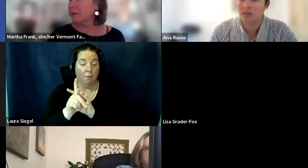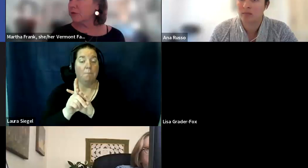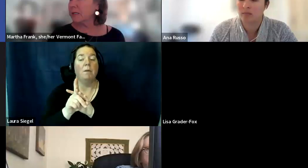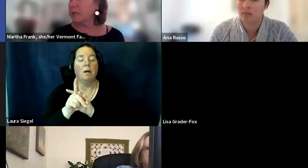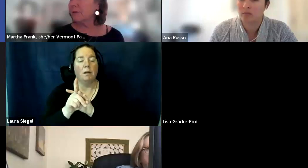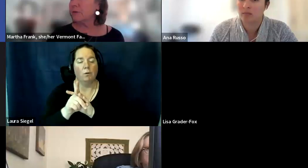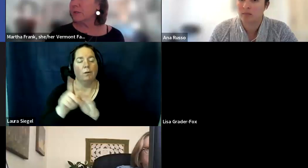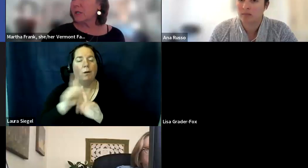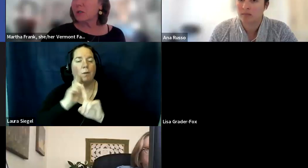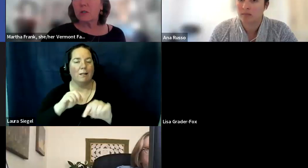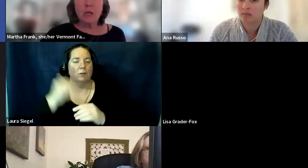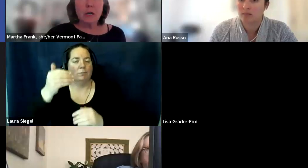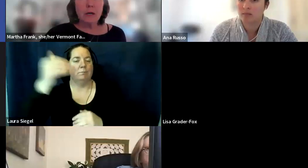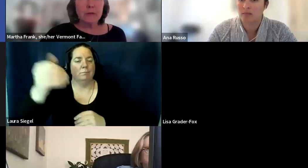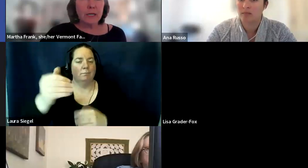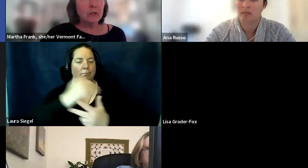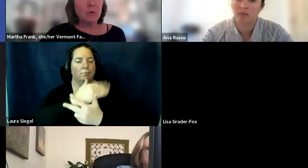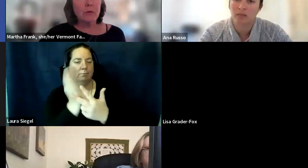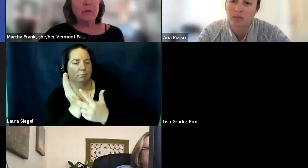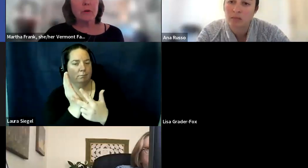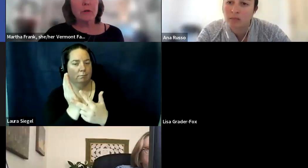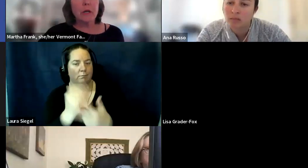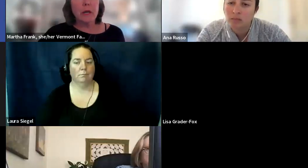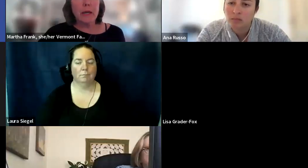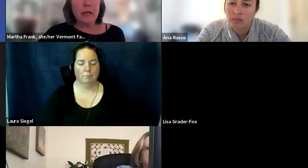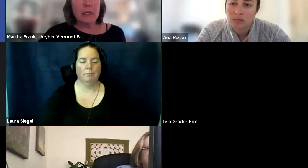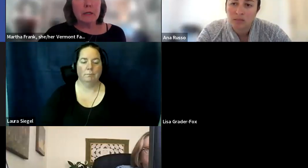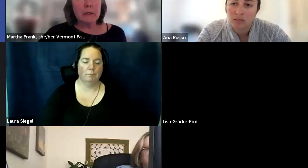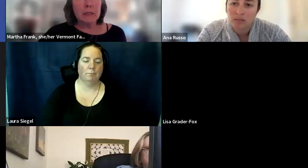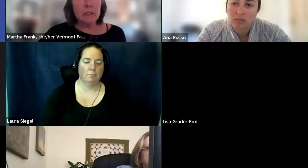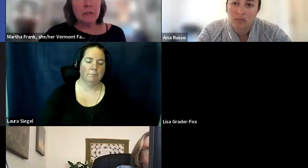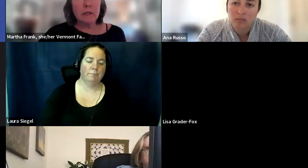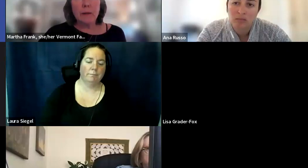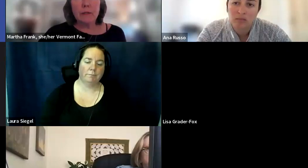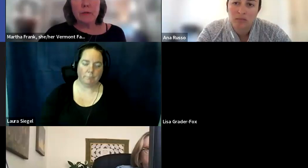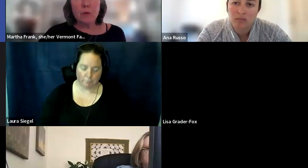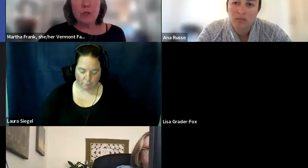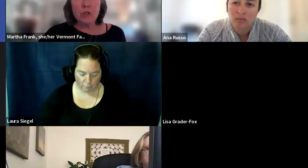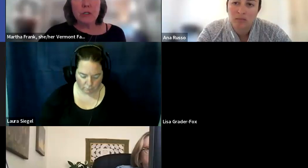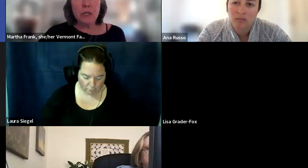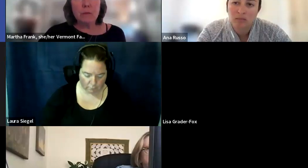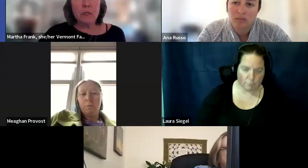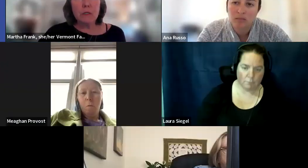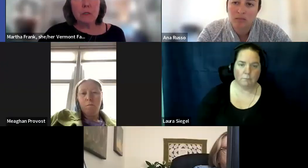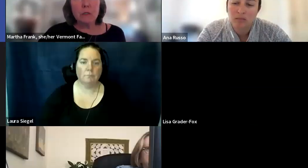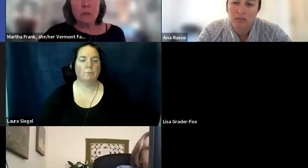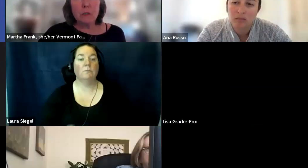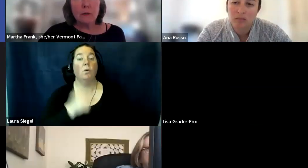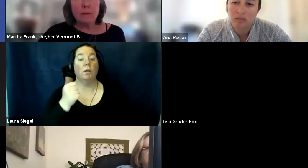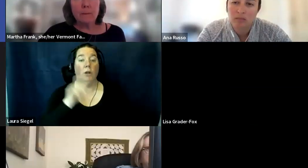be addressed in future sessions, the second or the third. And let's see, that another question just came